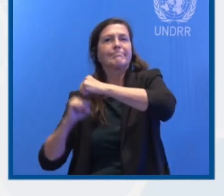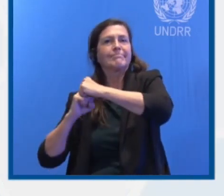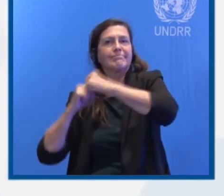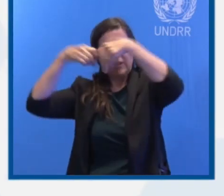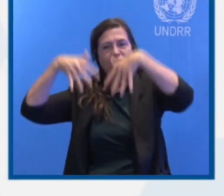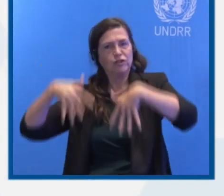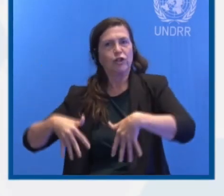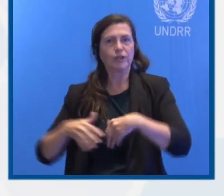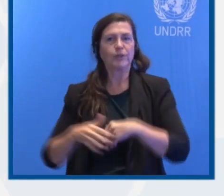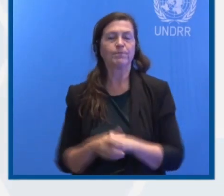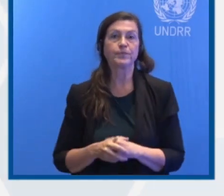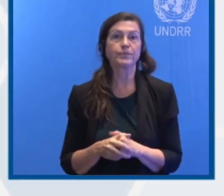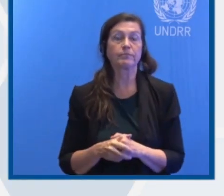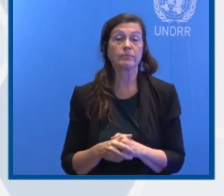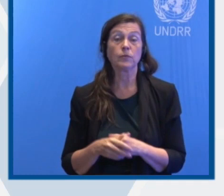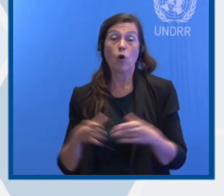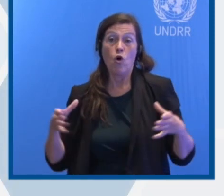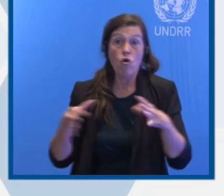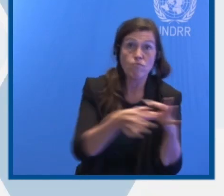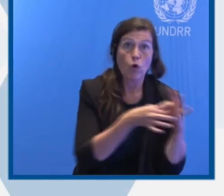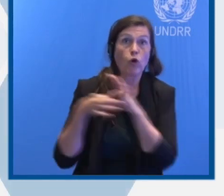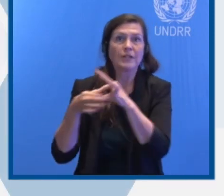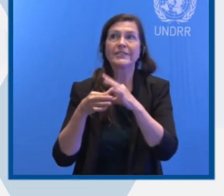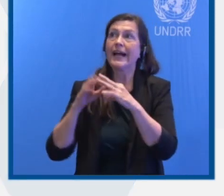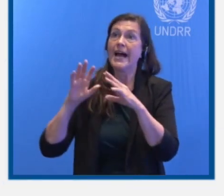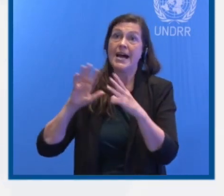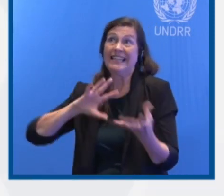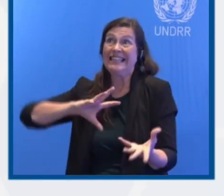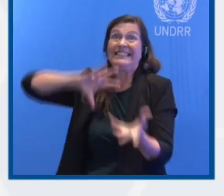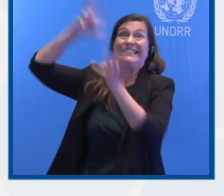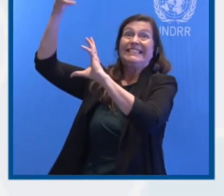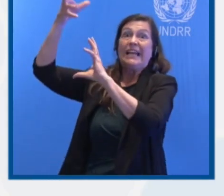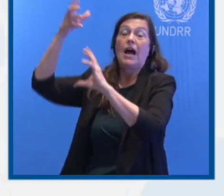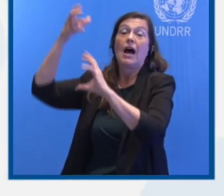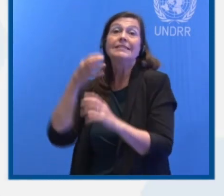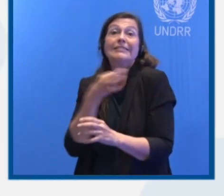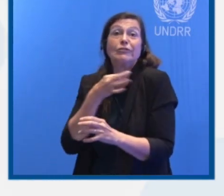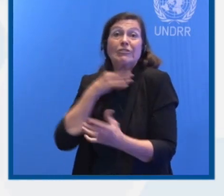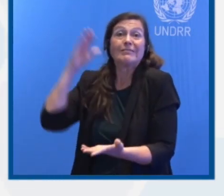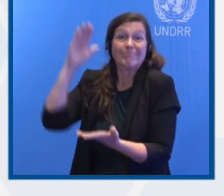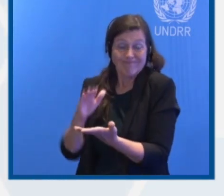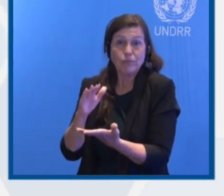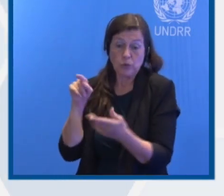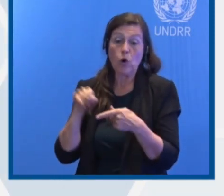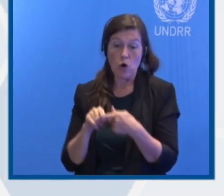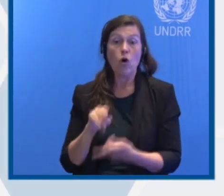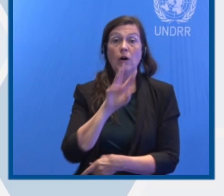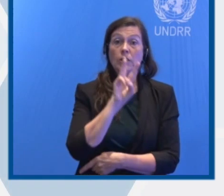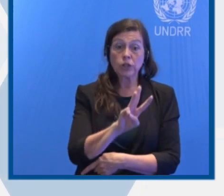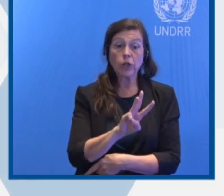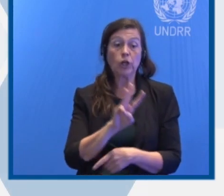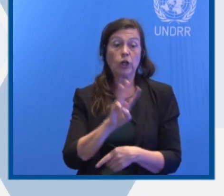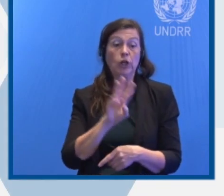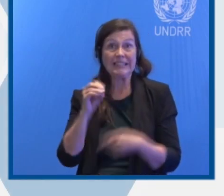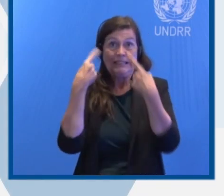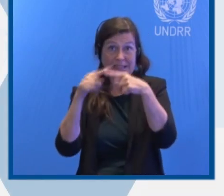have an initiative, the Coalition for Disaster Resilient Infrastructure, with 30 countries and 8 international organizations as part of it.